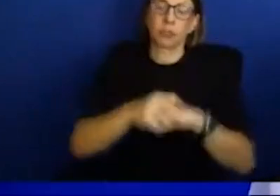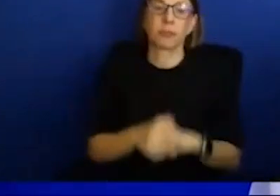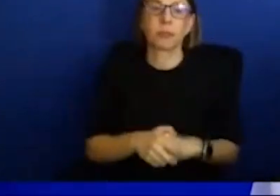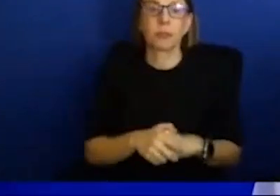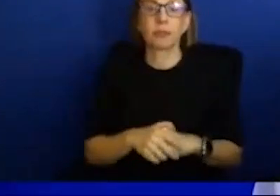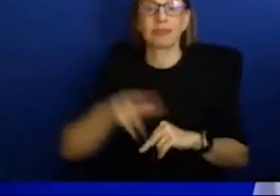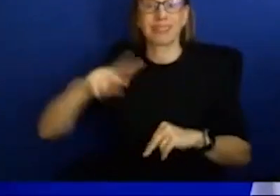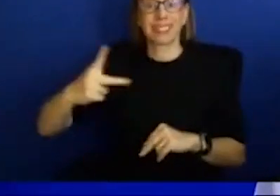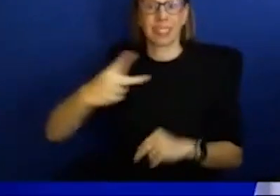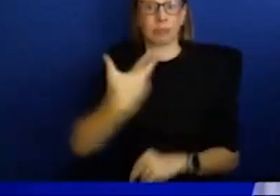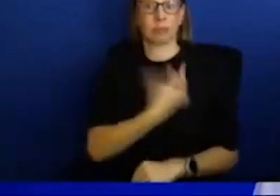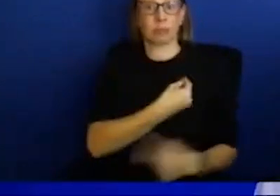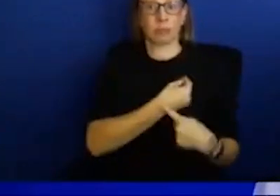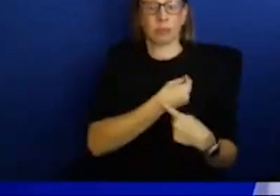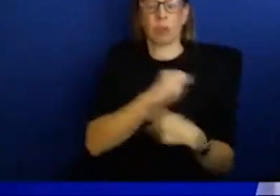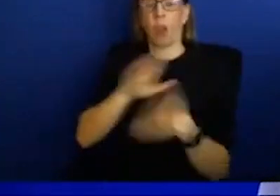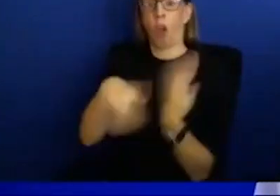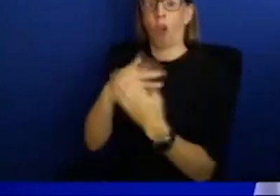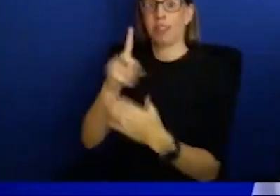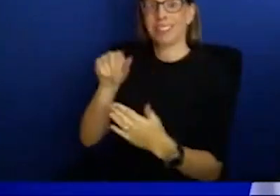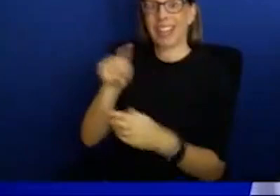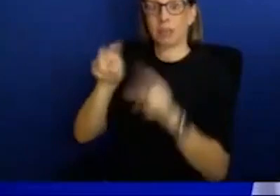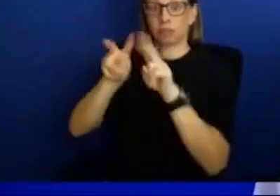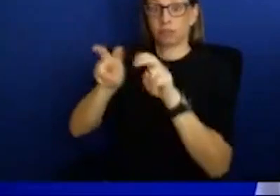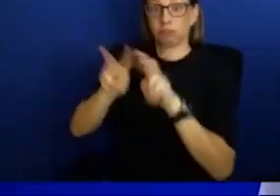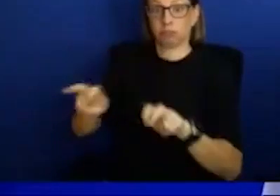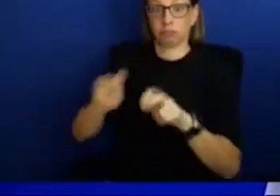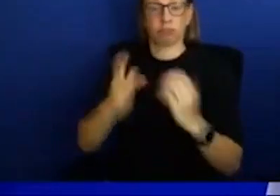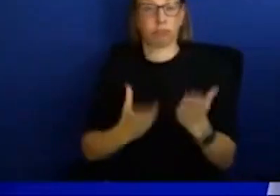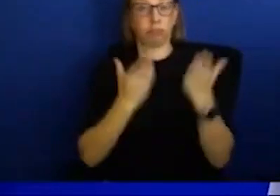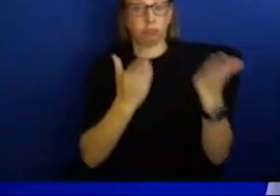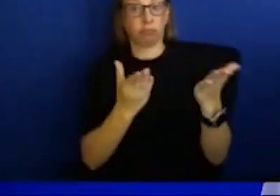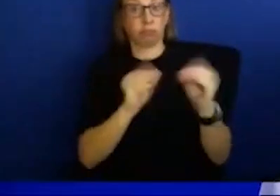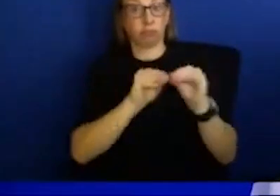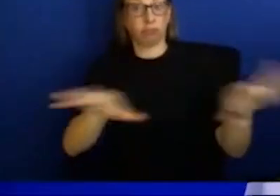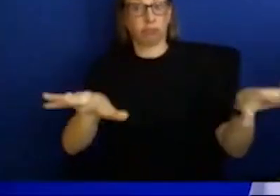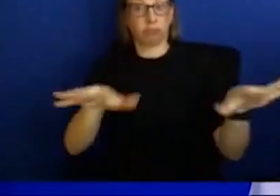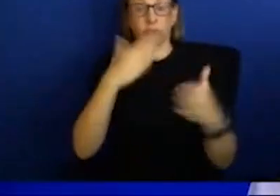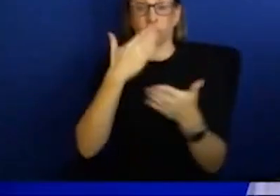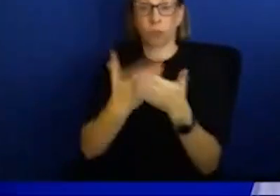all the data is analyzed and the recommendations come out, is going to be a good thing to do